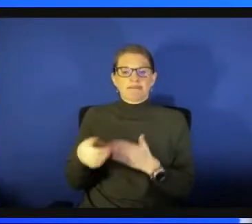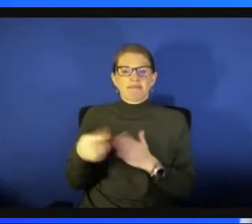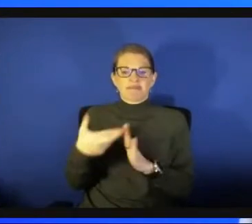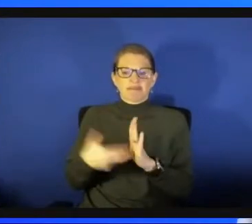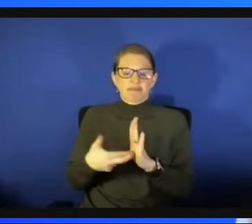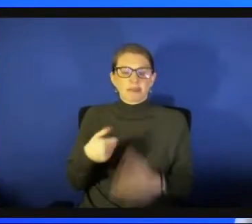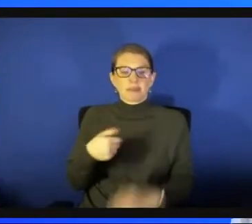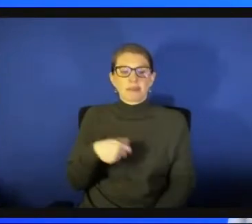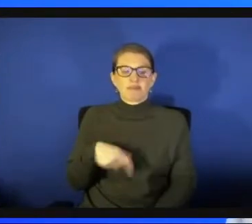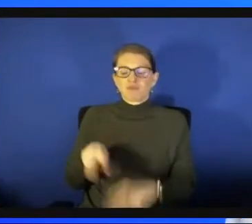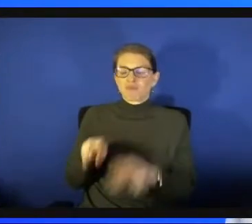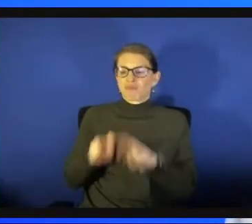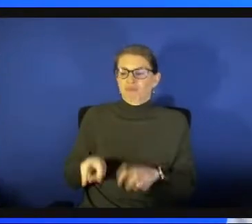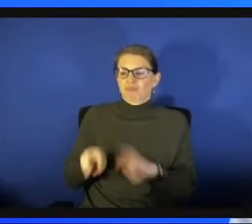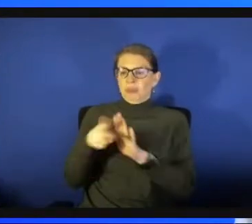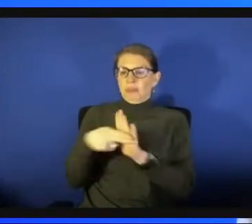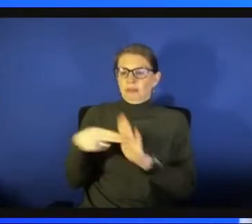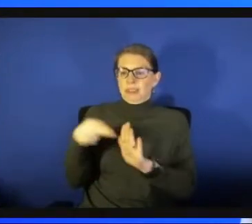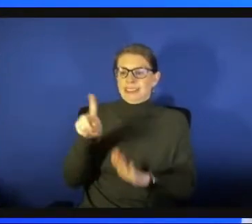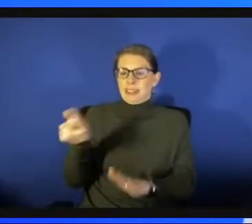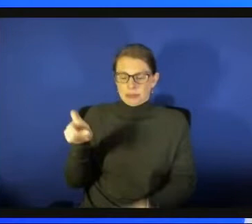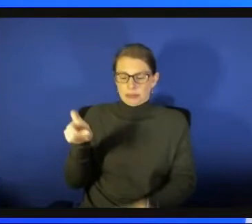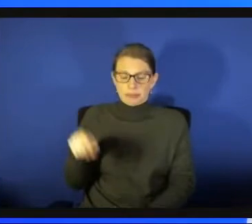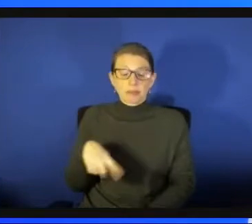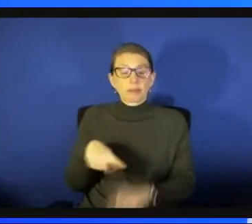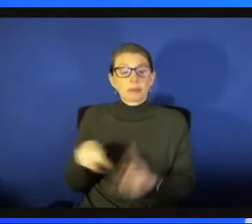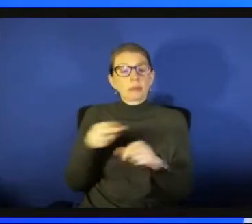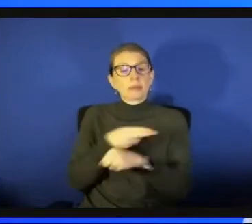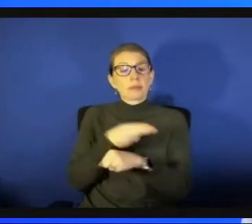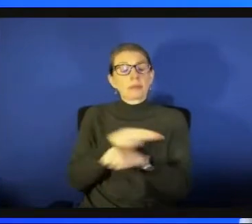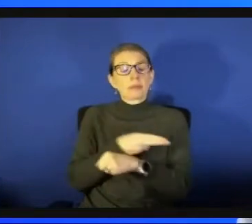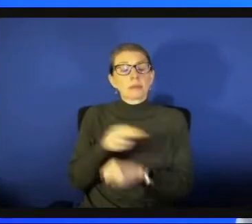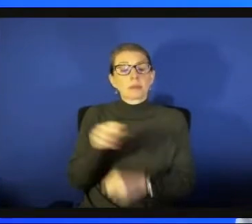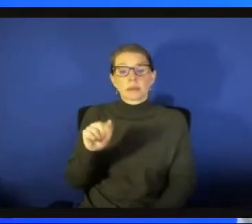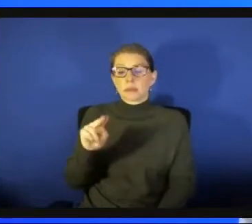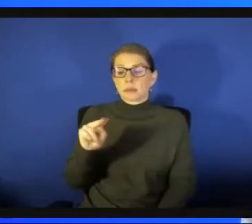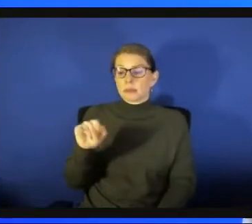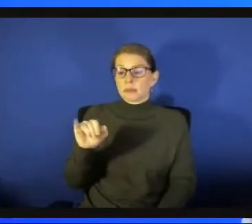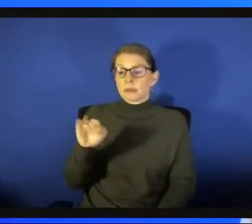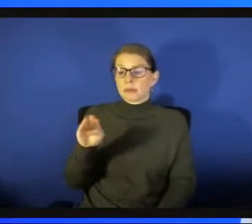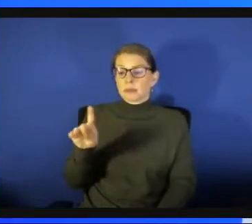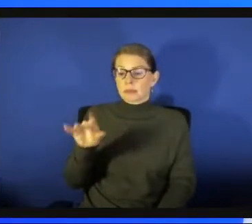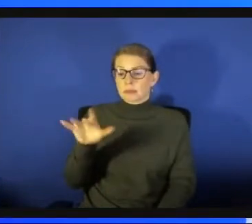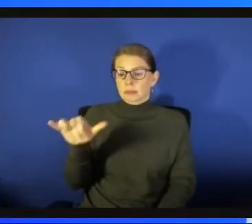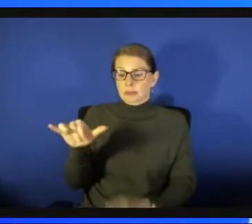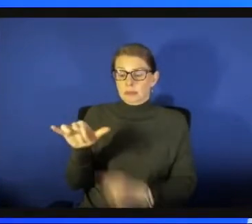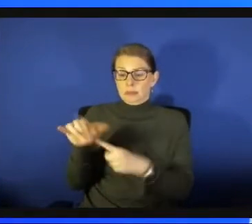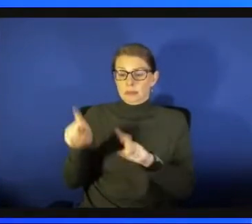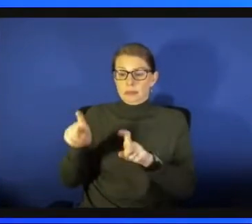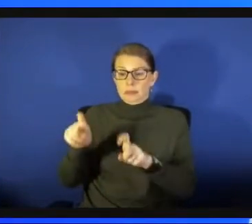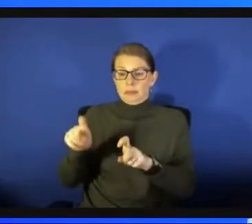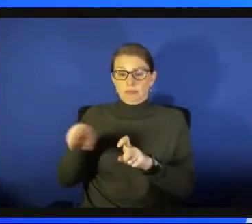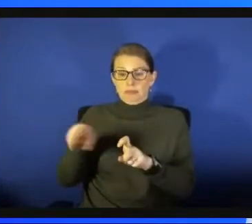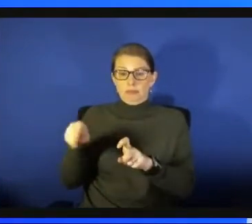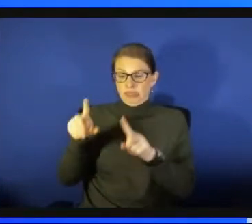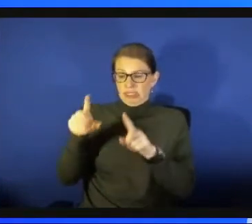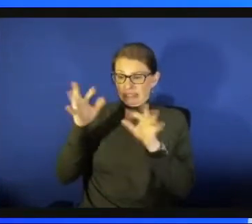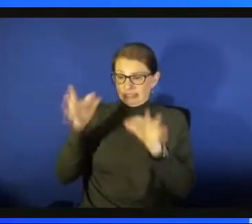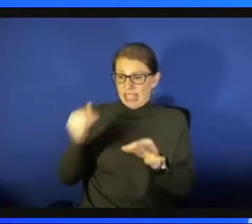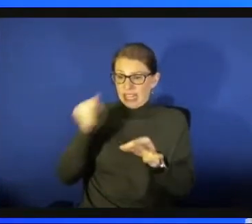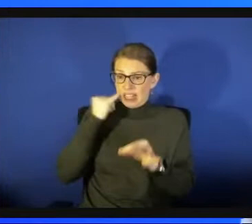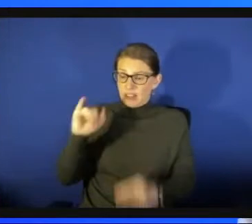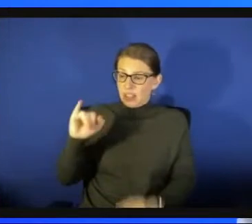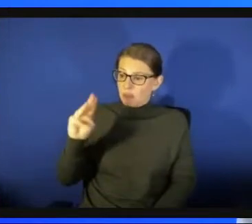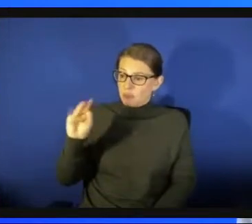And it recently continued to confirm that using antibody tests to determine immunity is not something that should be done. And this is